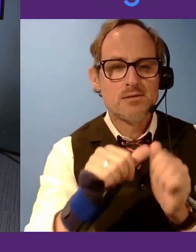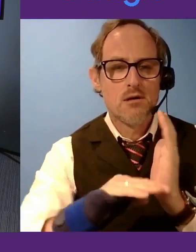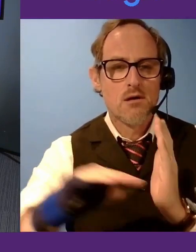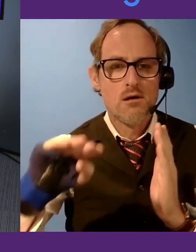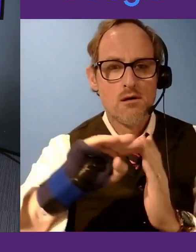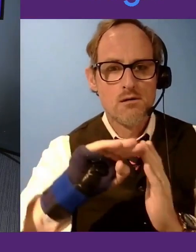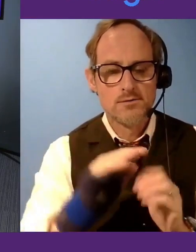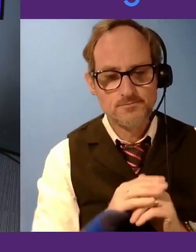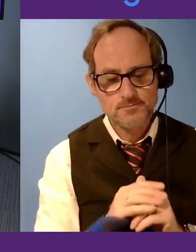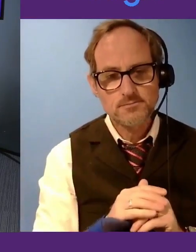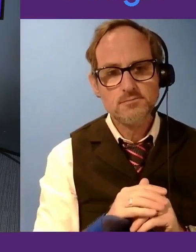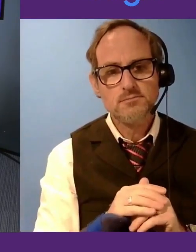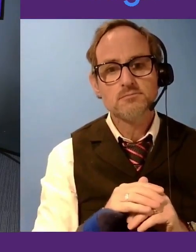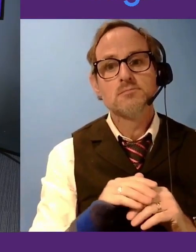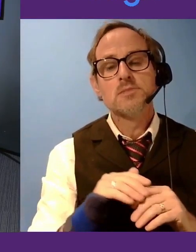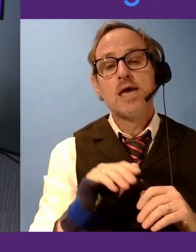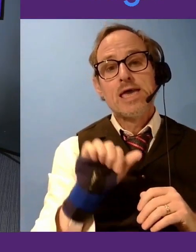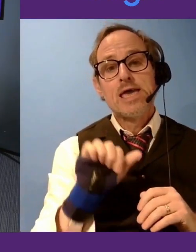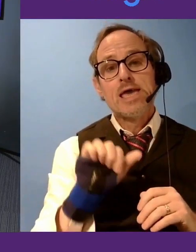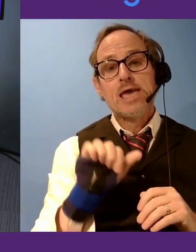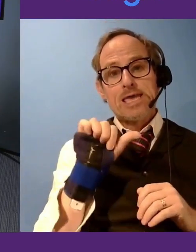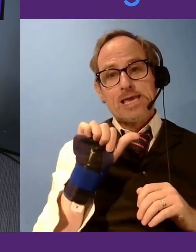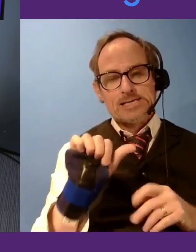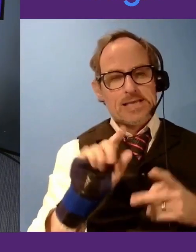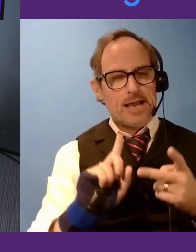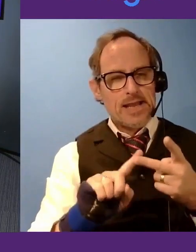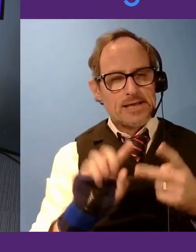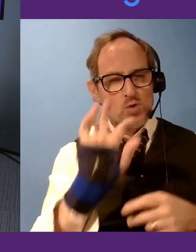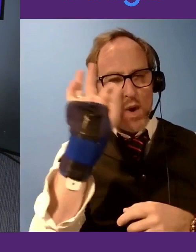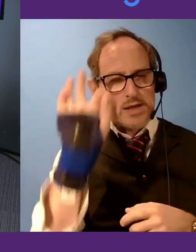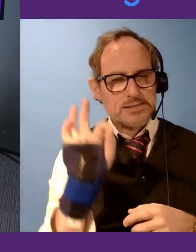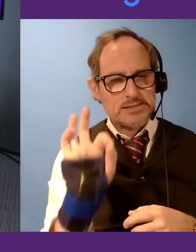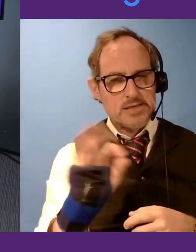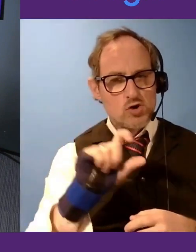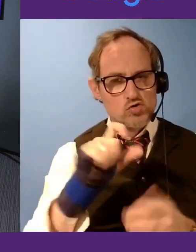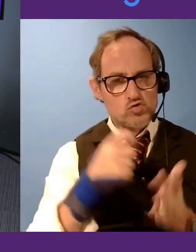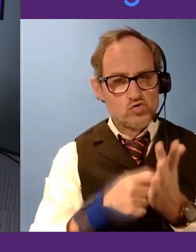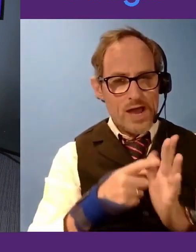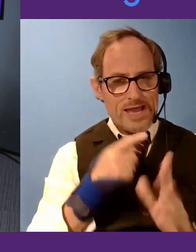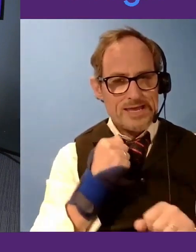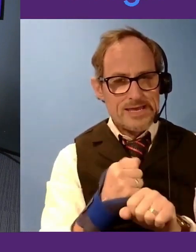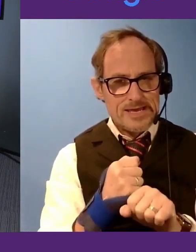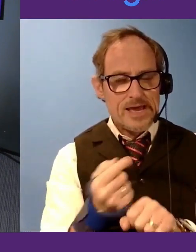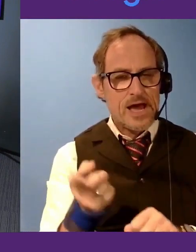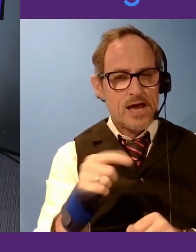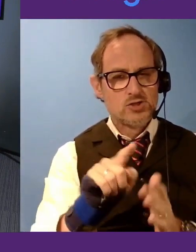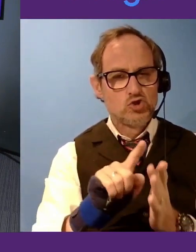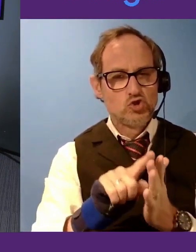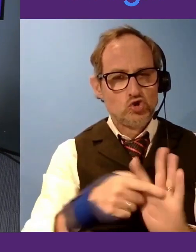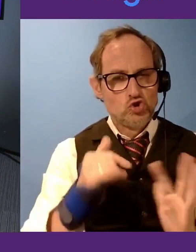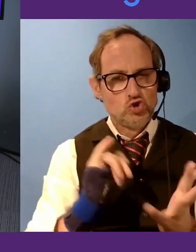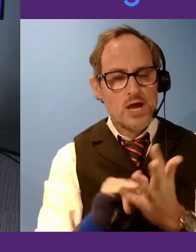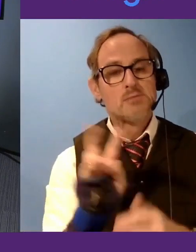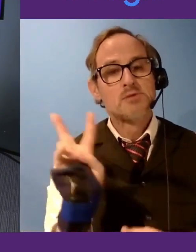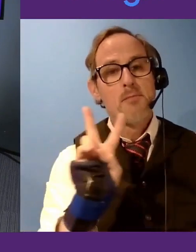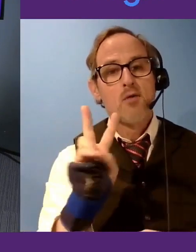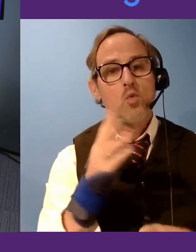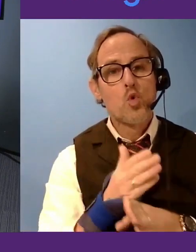to the next question, which I really want to throw at Craig and James. Both of you work for